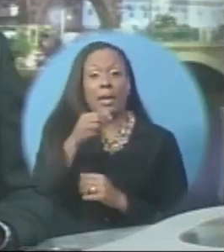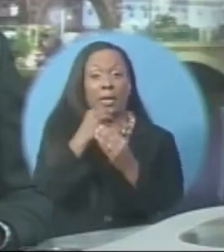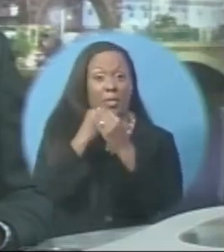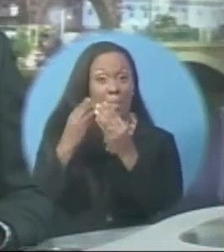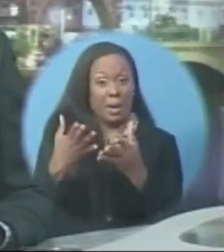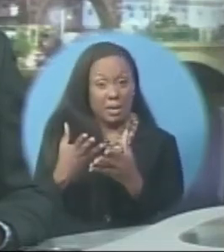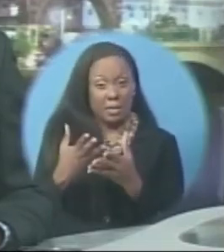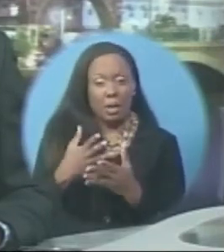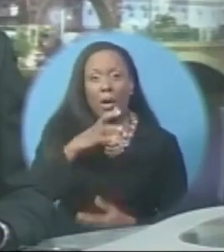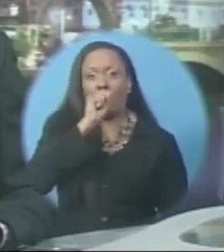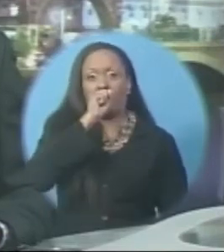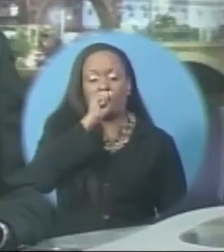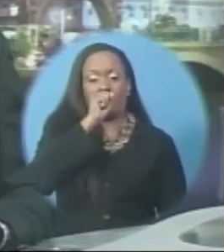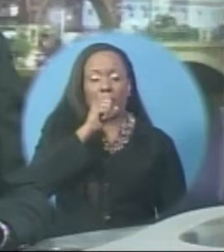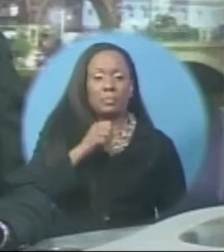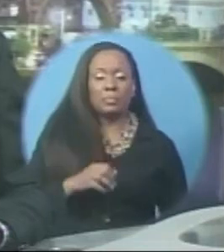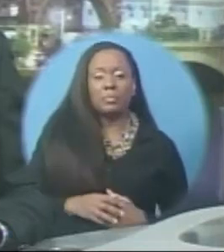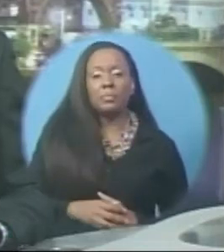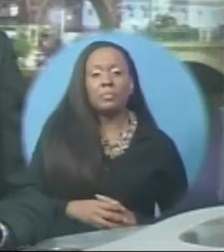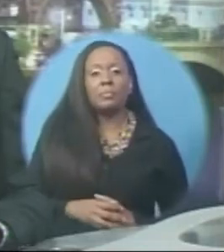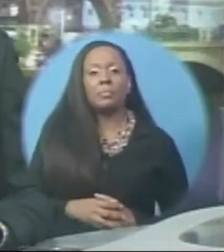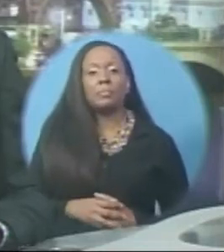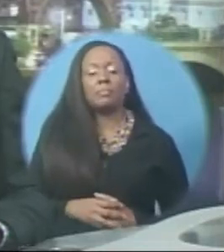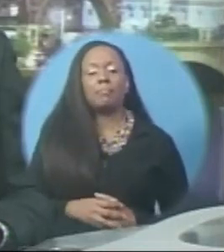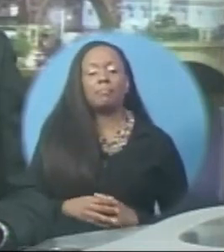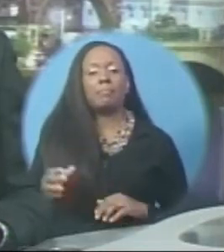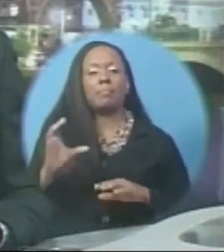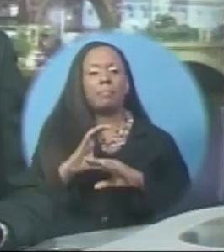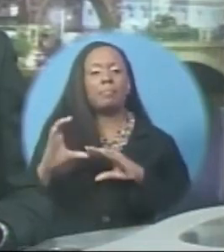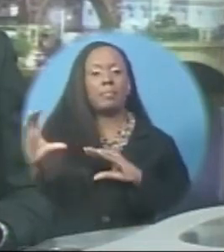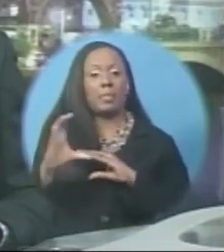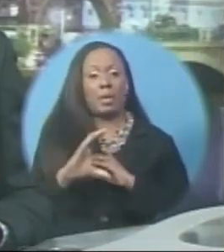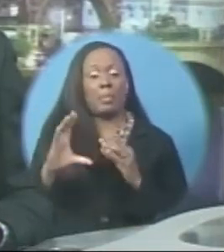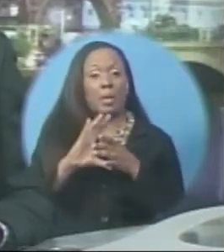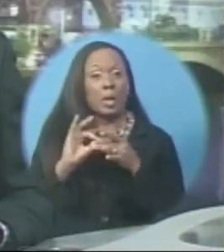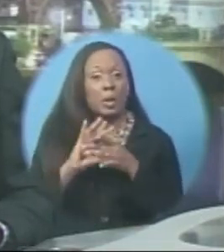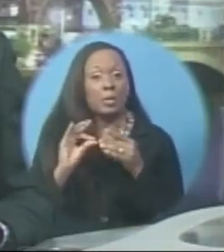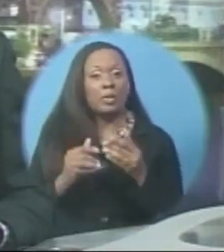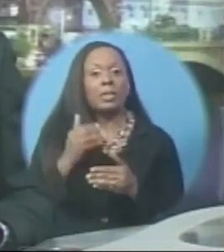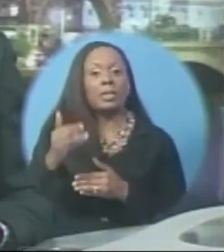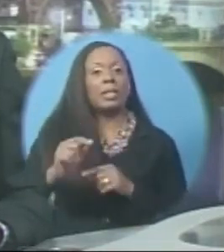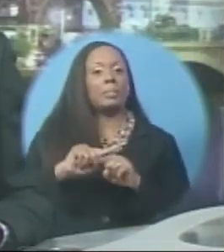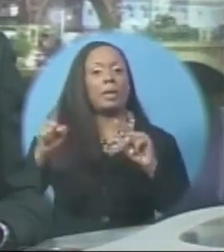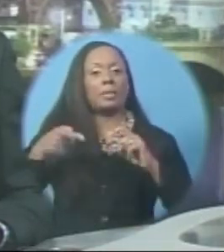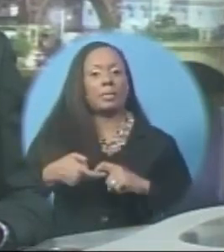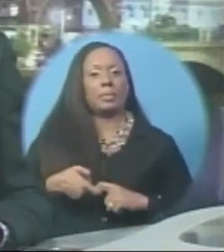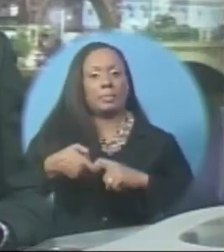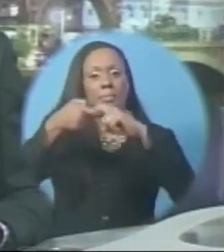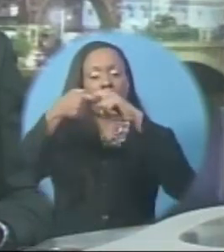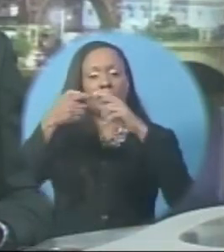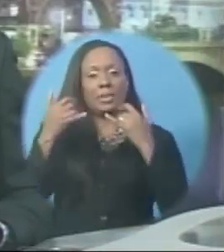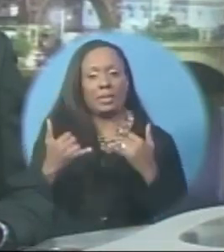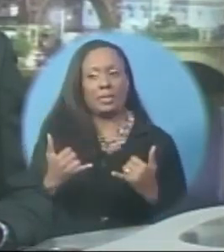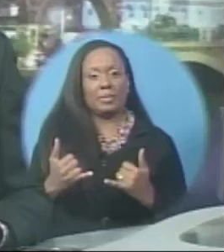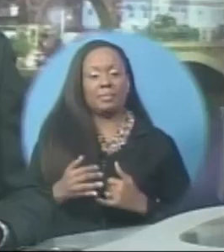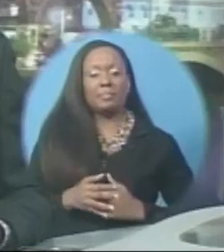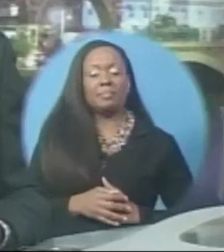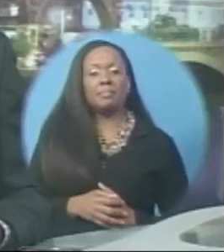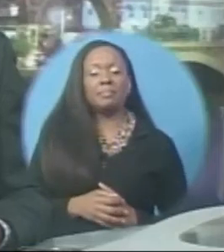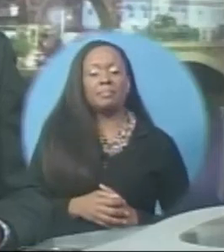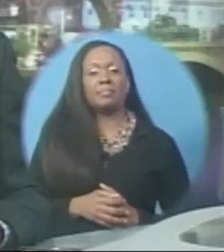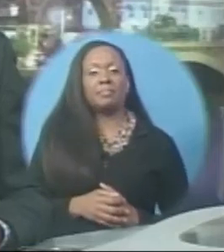be strictly confidential. Well, we take another break, but still to come, a look at some of the stories making headlines across the